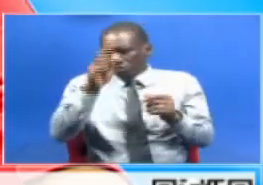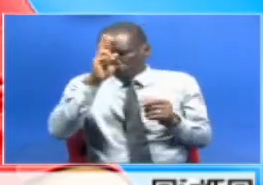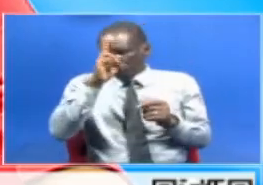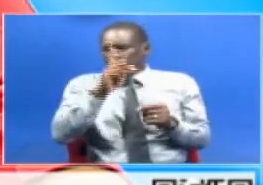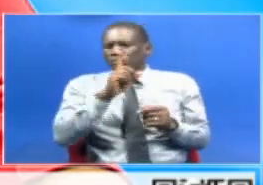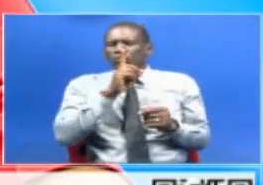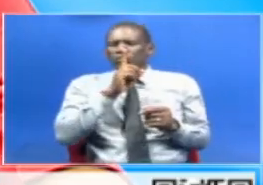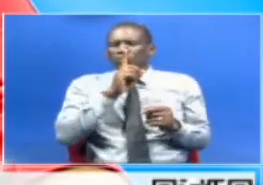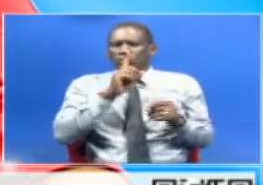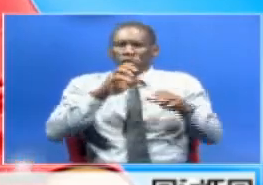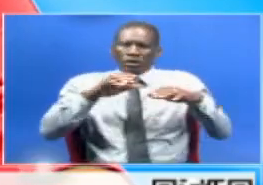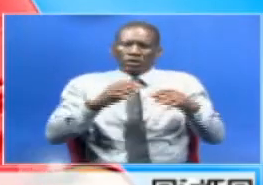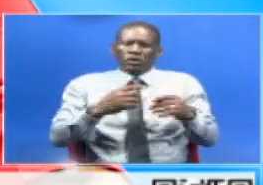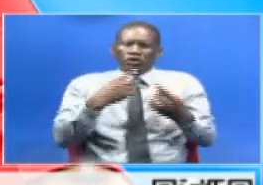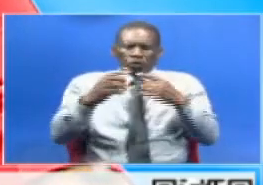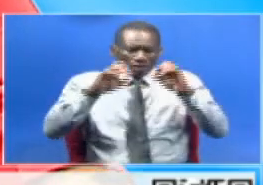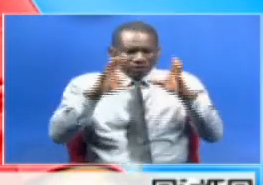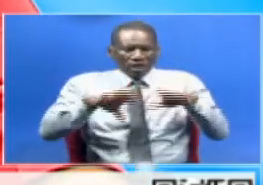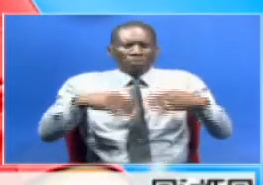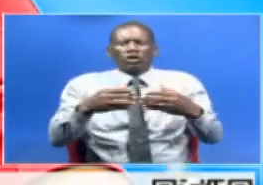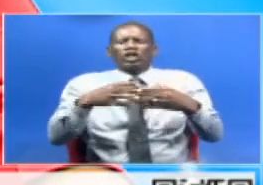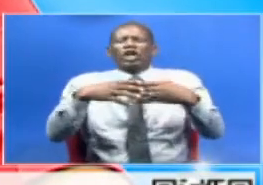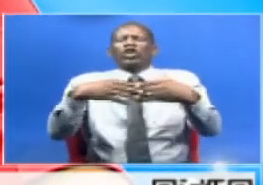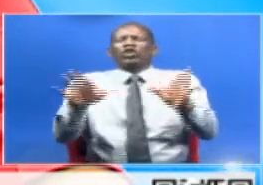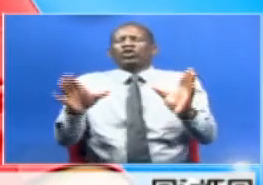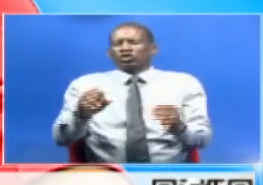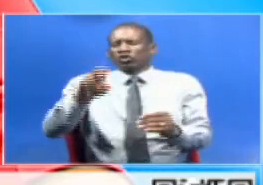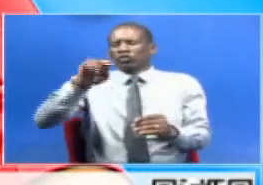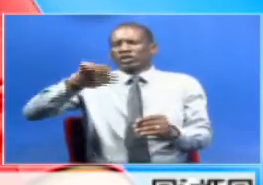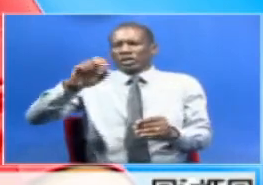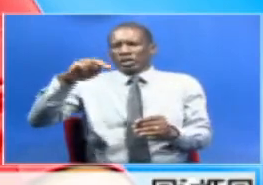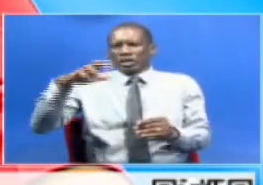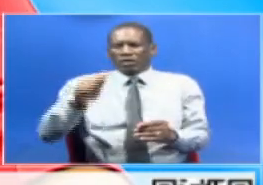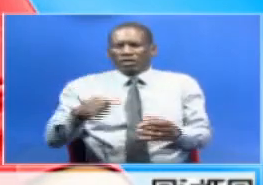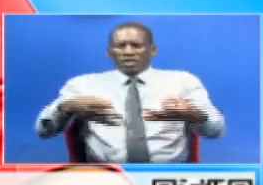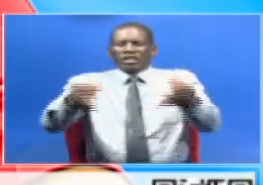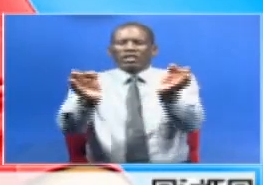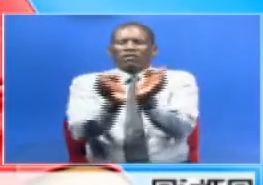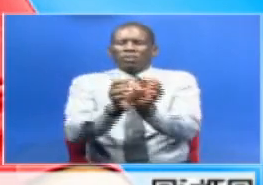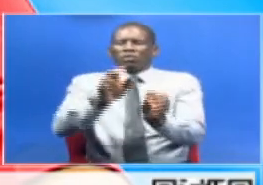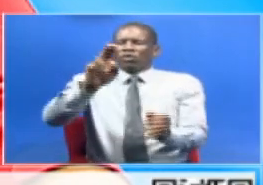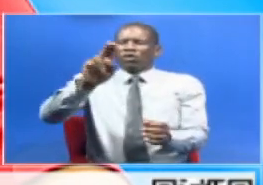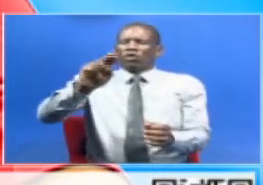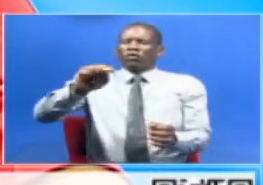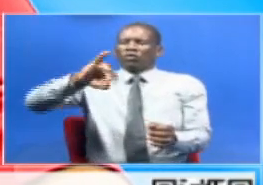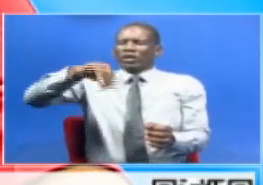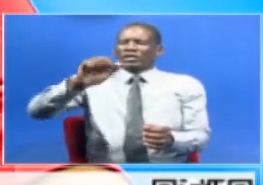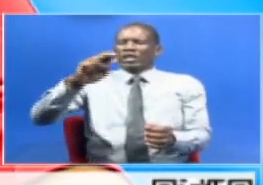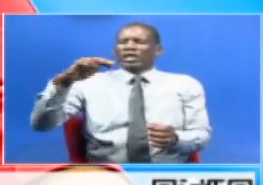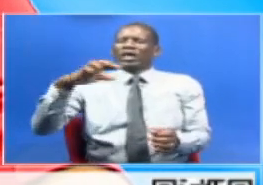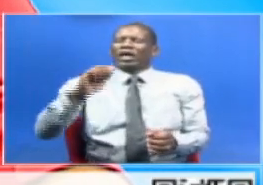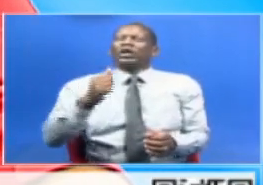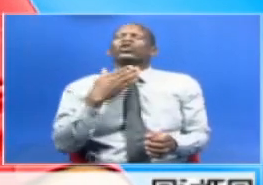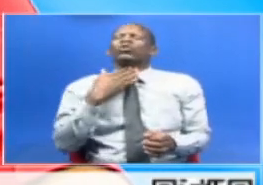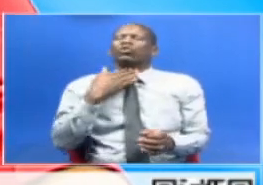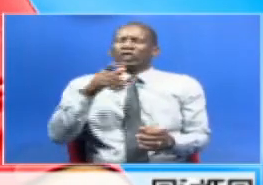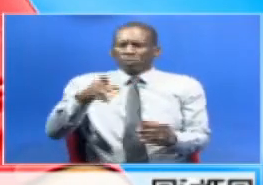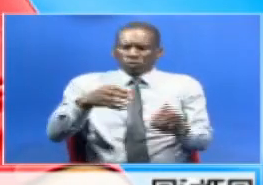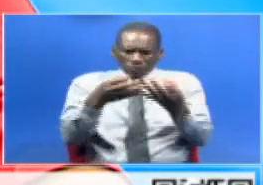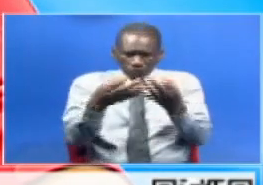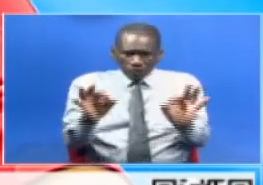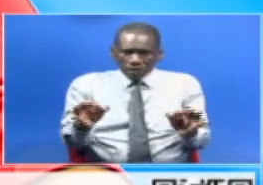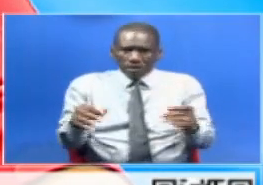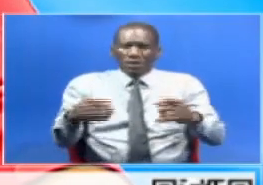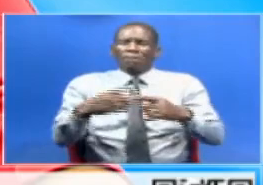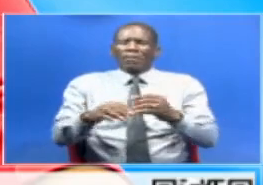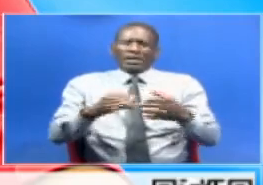their alleged disappearance. And while Njenga's family pleads for his release, Azimio Leaders say that they will hold Japhet